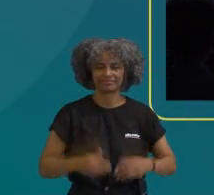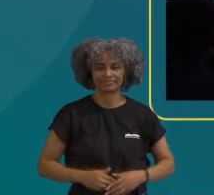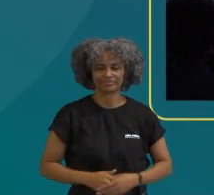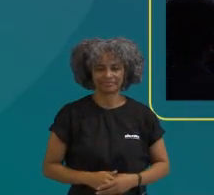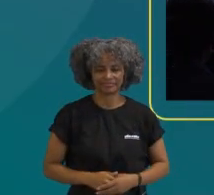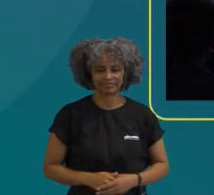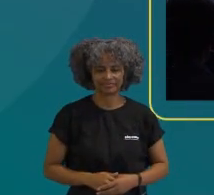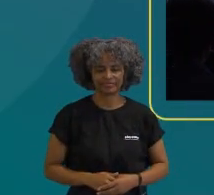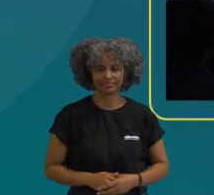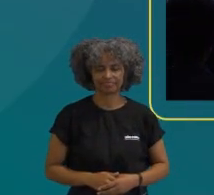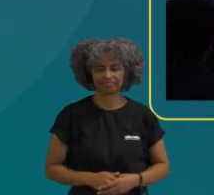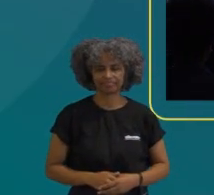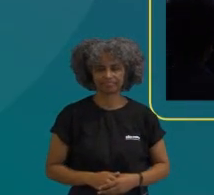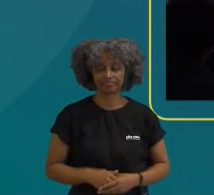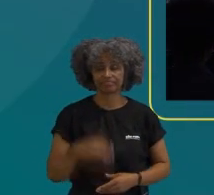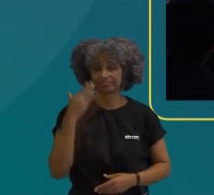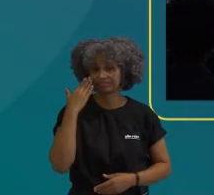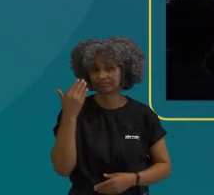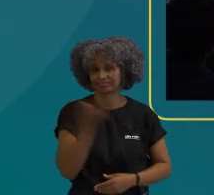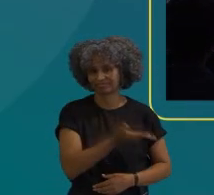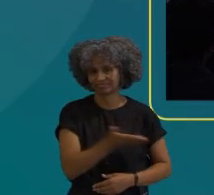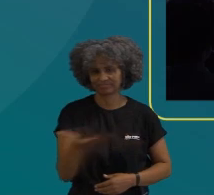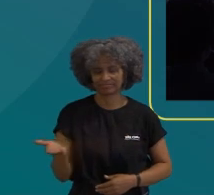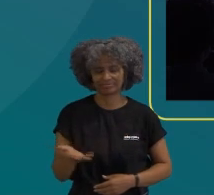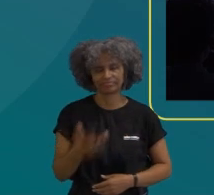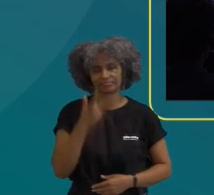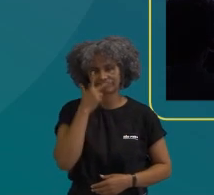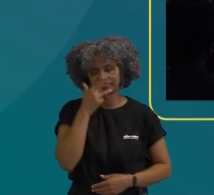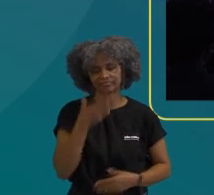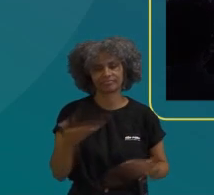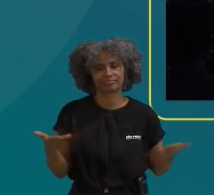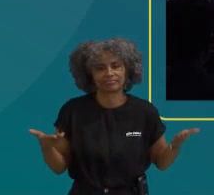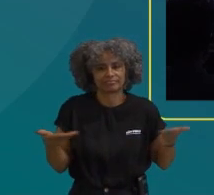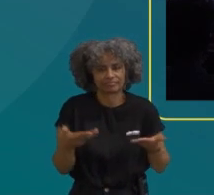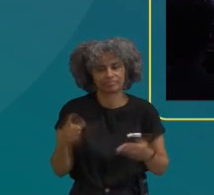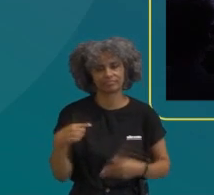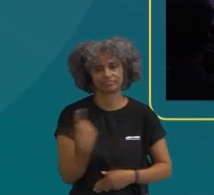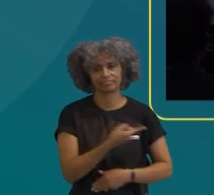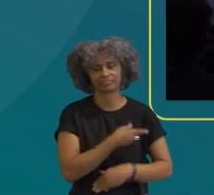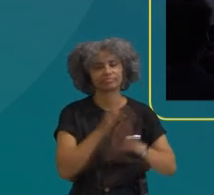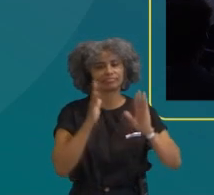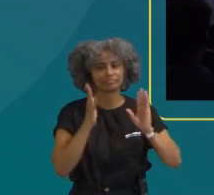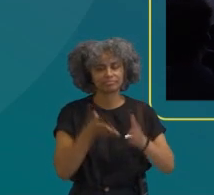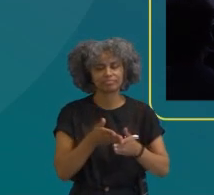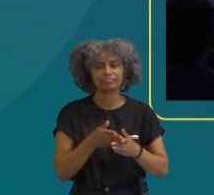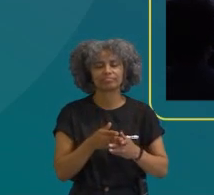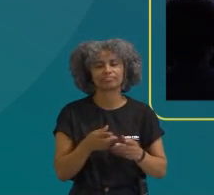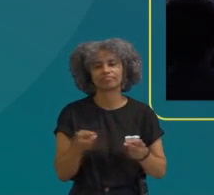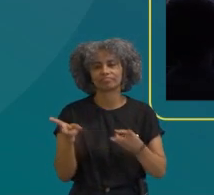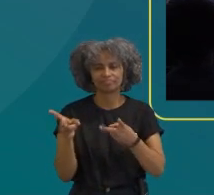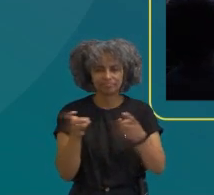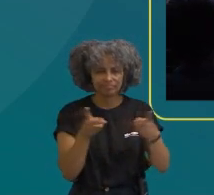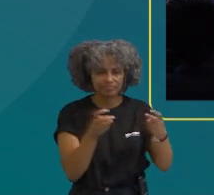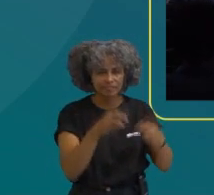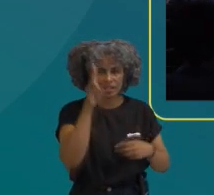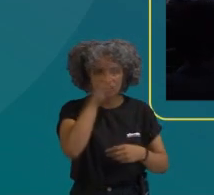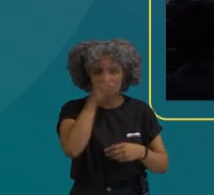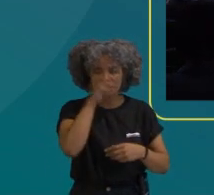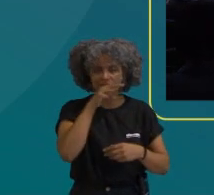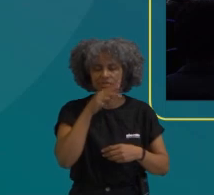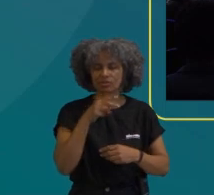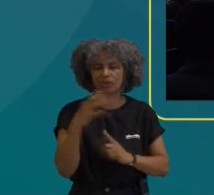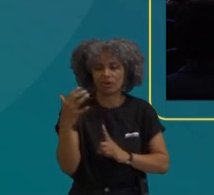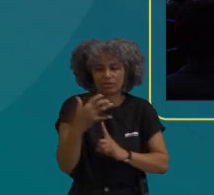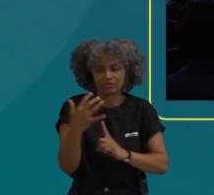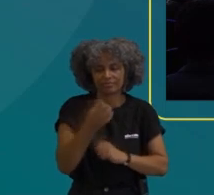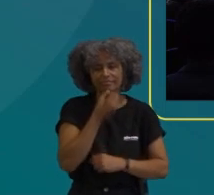much. And I think we have now seen so many inspirational stories. Gulnaro, please. Annalise, please.